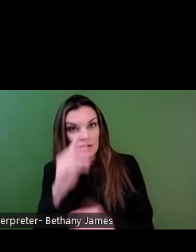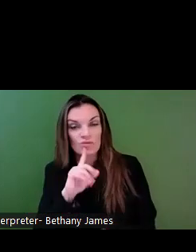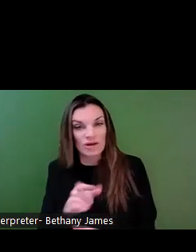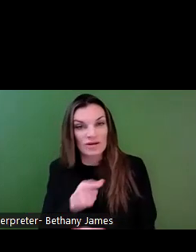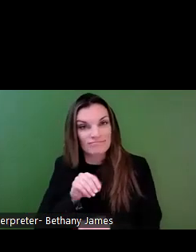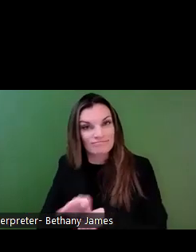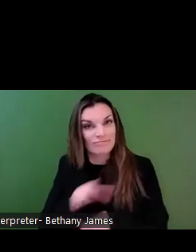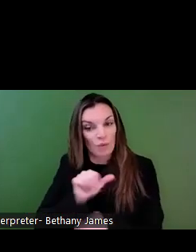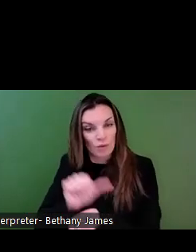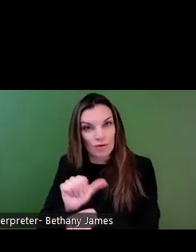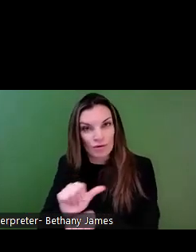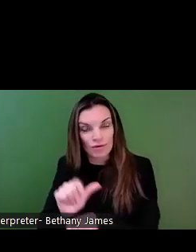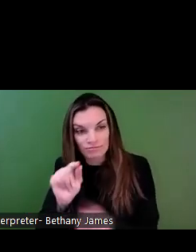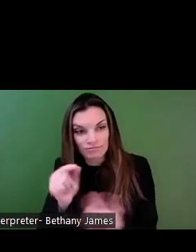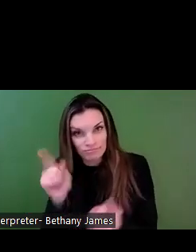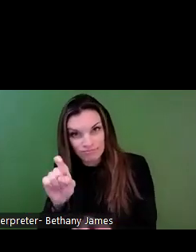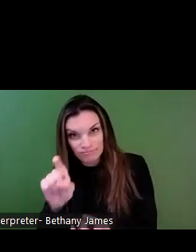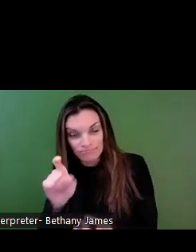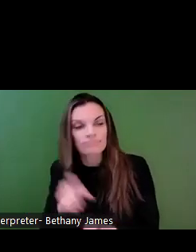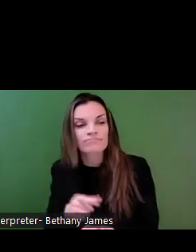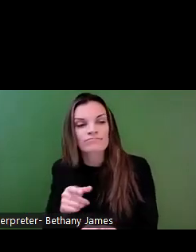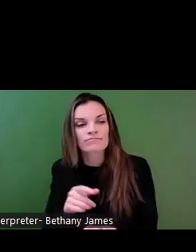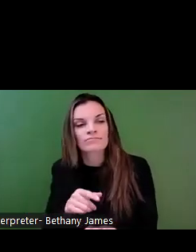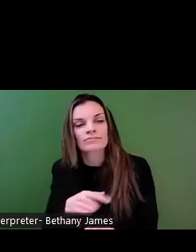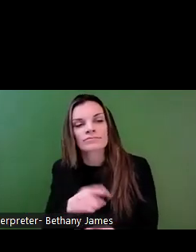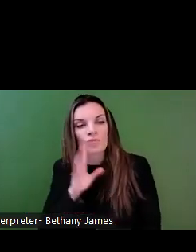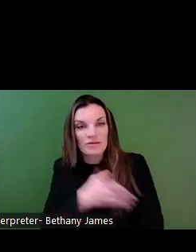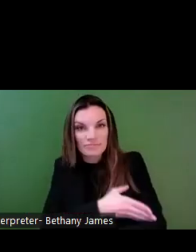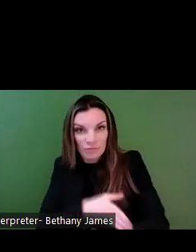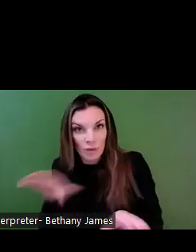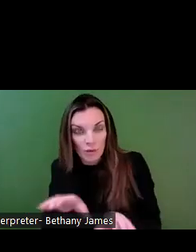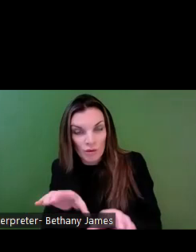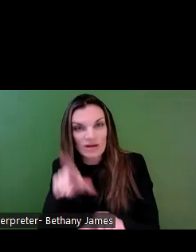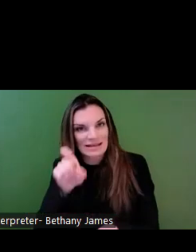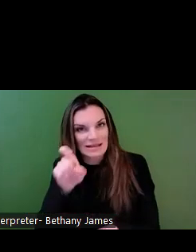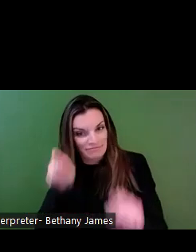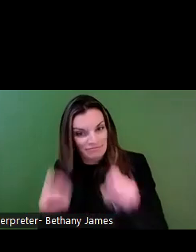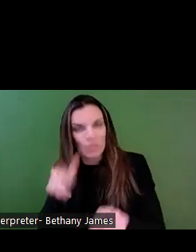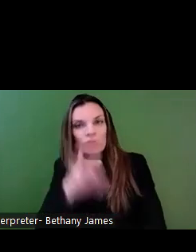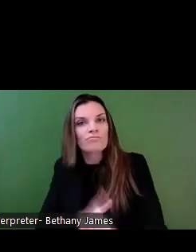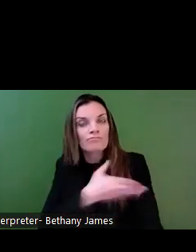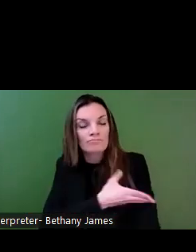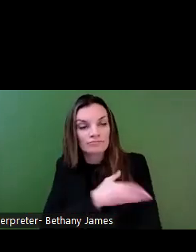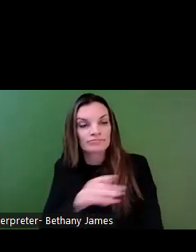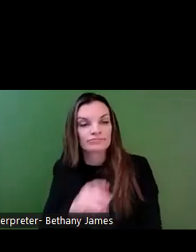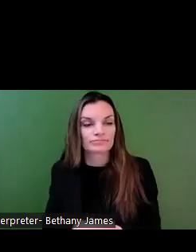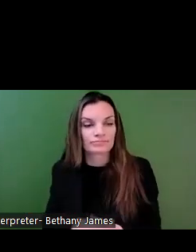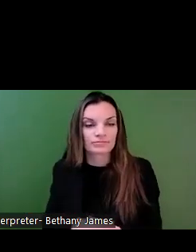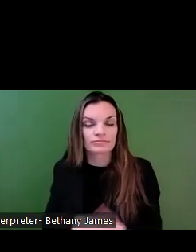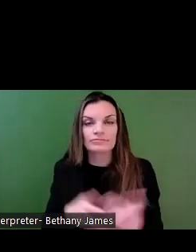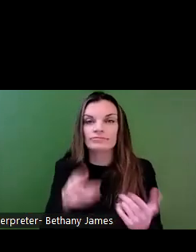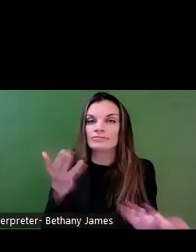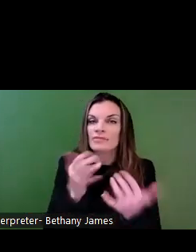job tasks are problematic as a result of the limitations? What accommodations are available to reduce or eliminate these